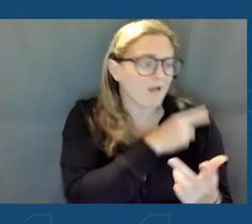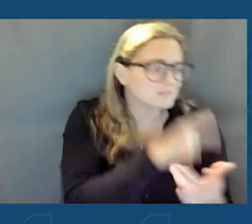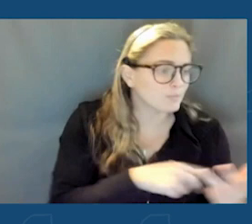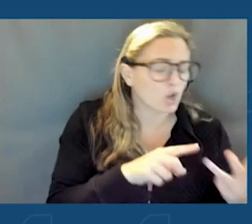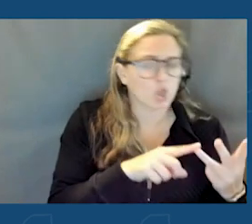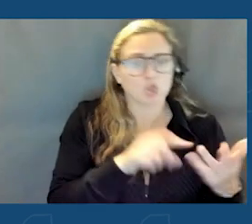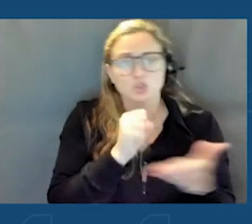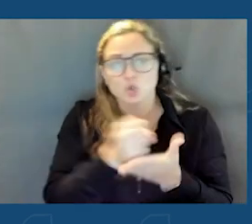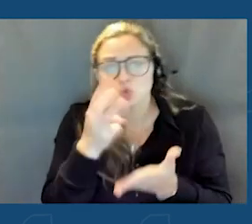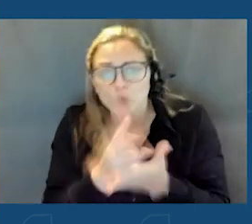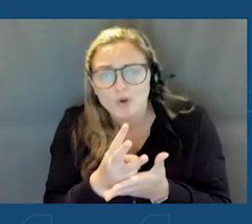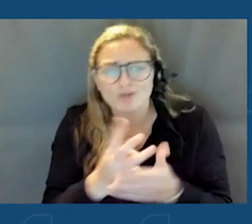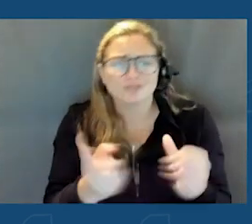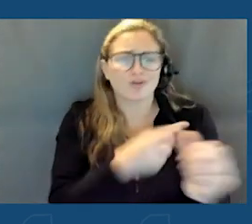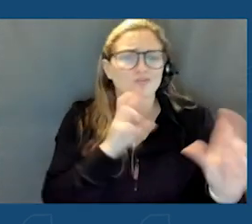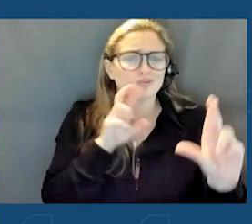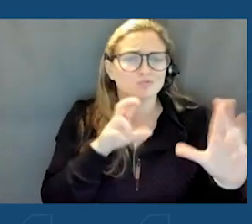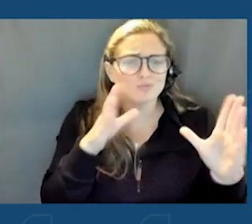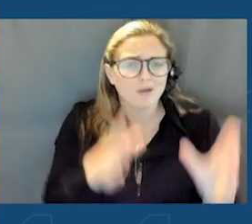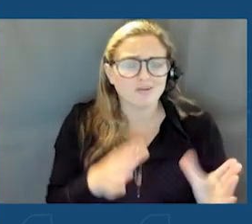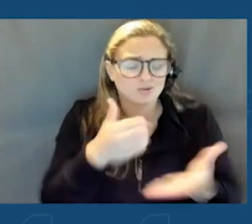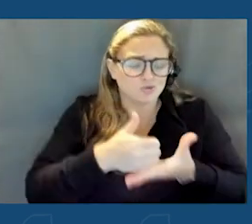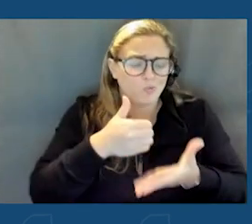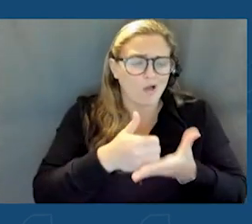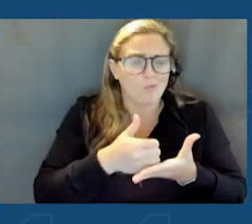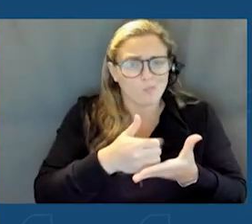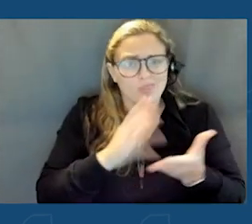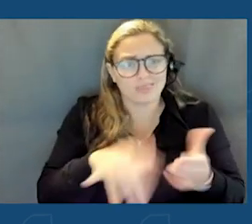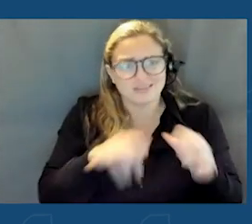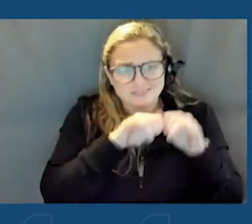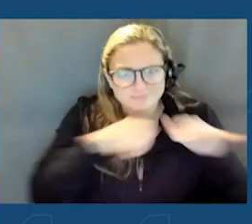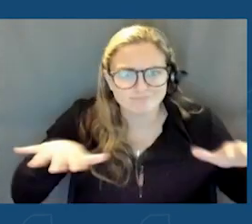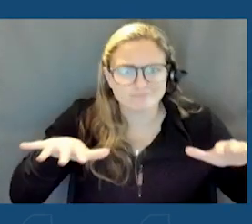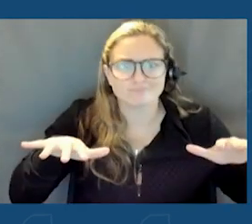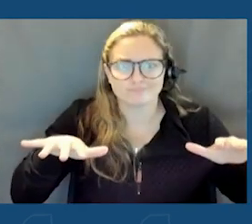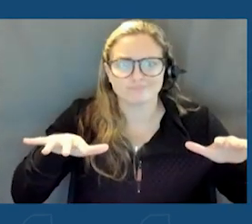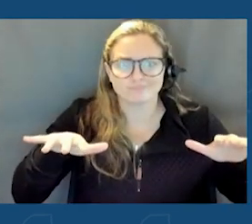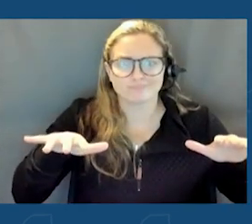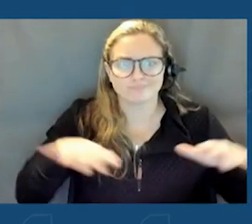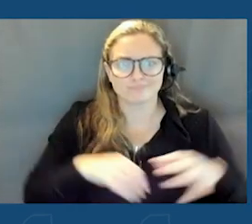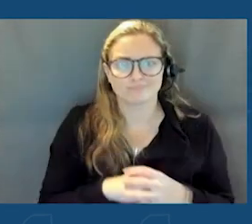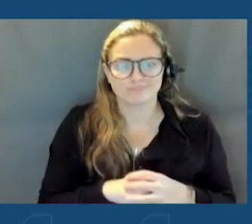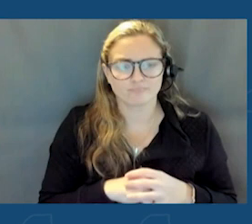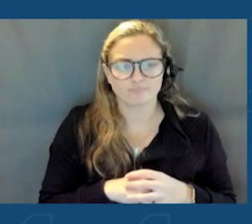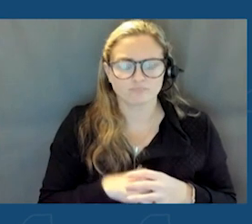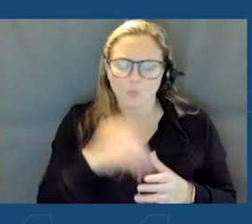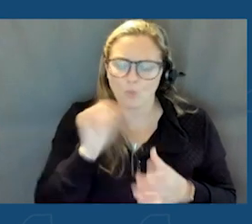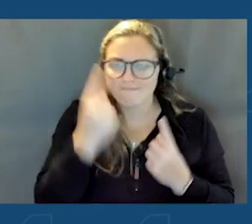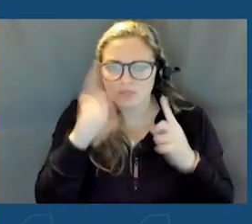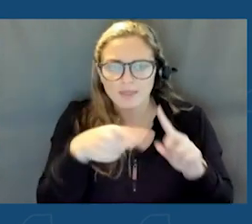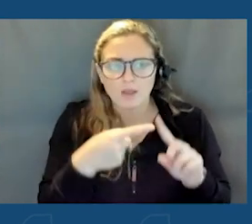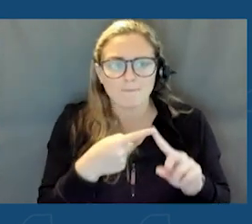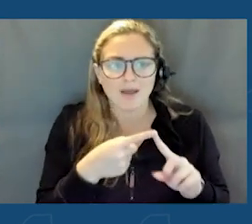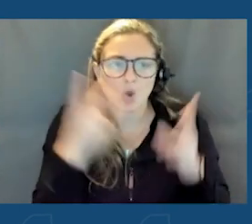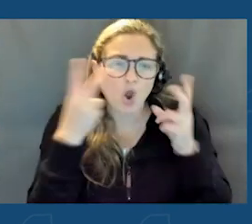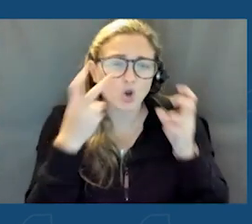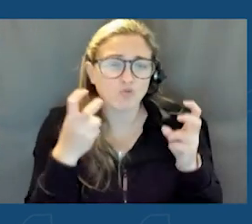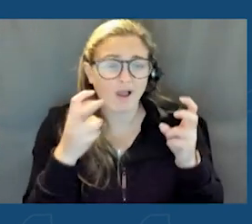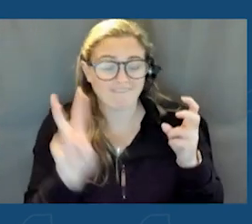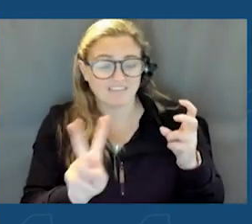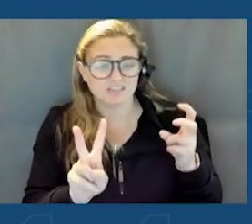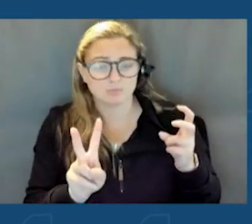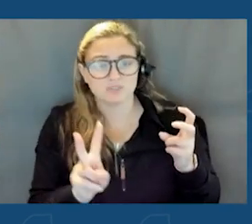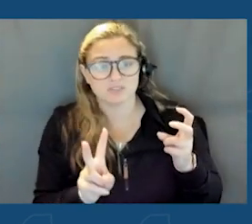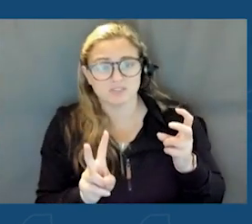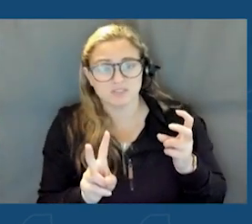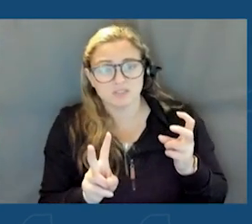first responders to help us with the epidemic. And of course, we have to think about our crime victims. We go